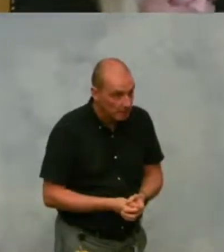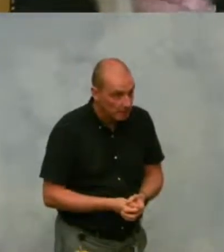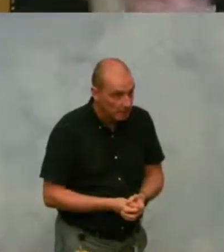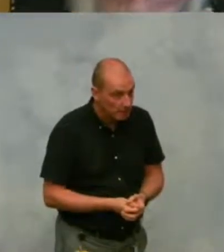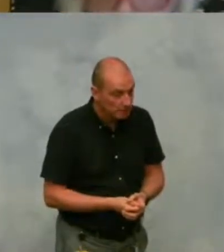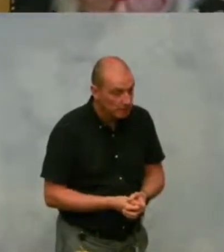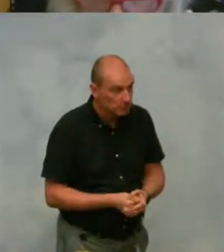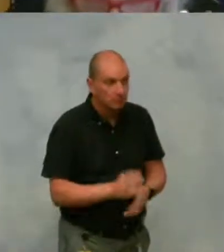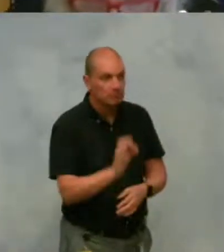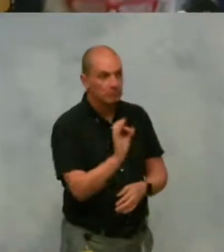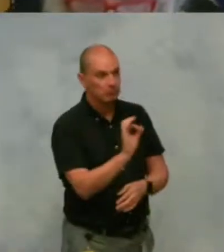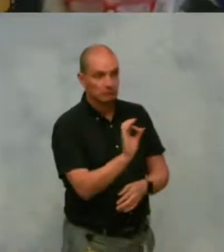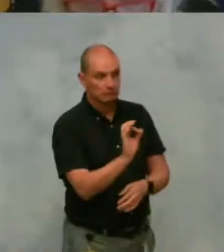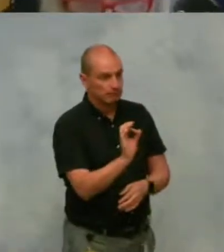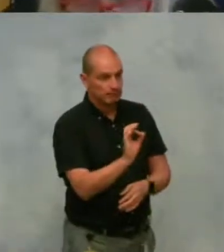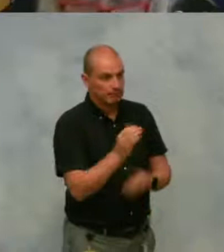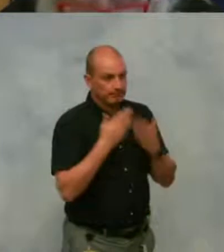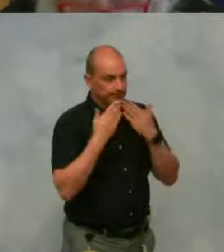No. Thank you.